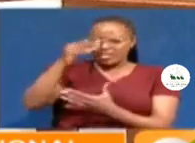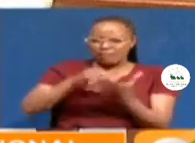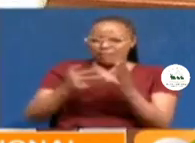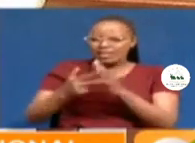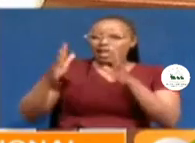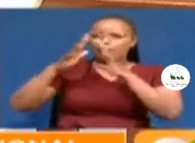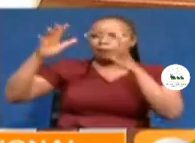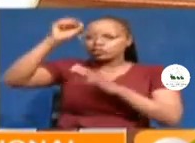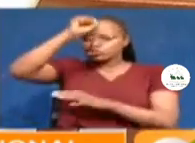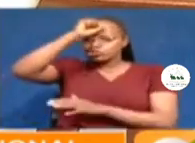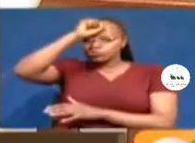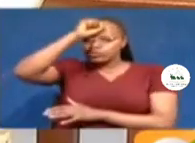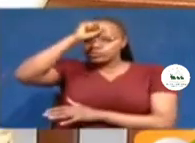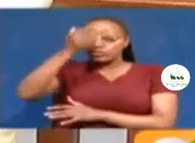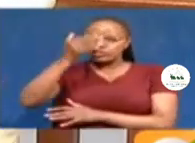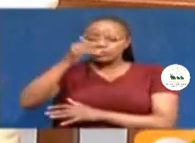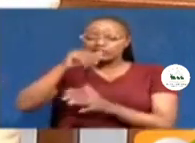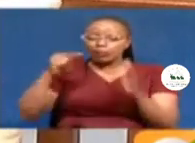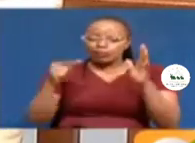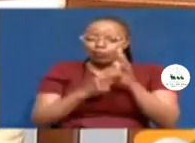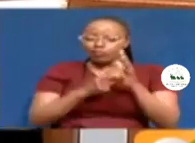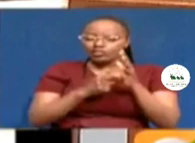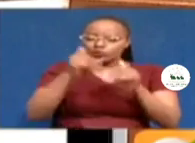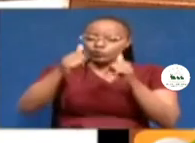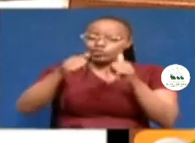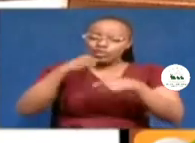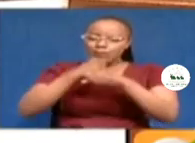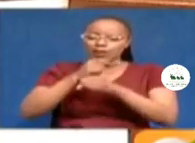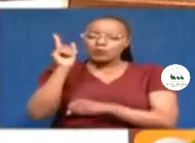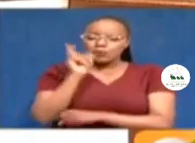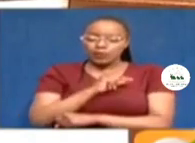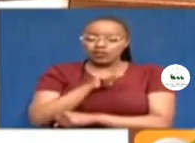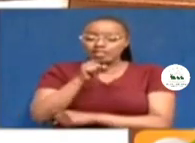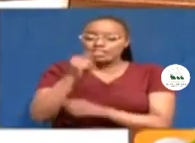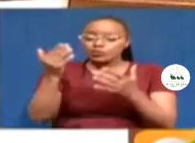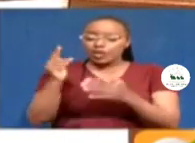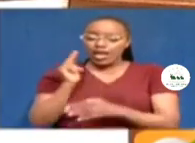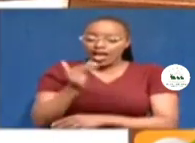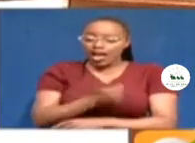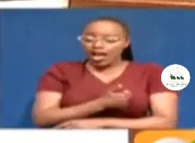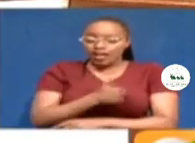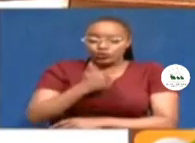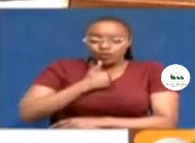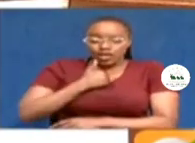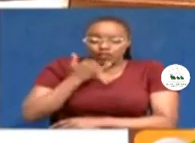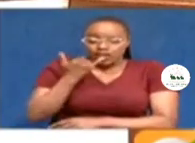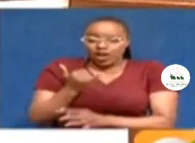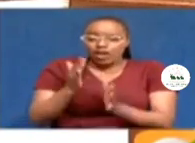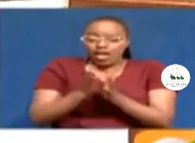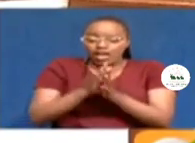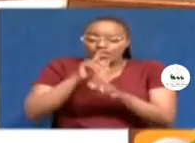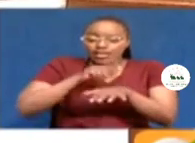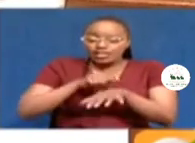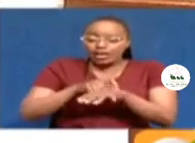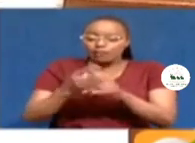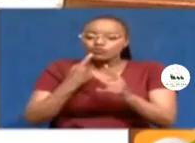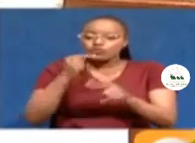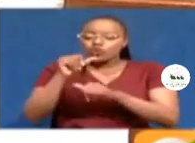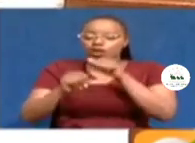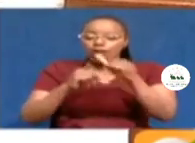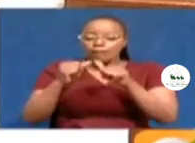My words, to make a point that he made. And this is where we are at. And when you talked